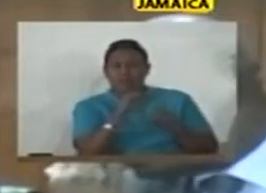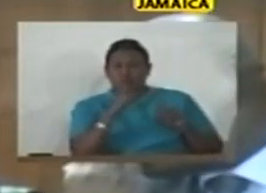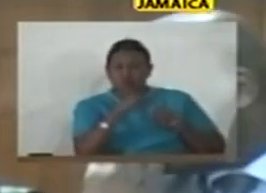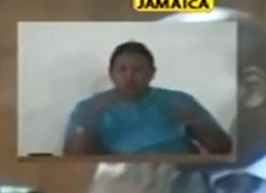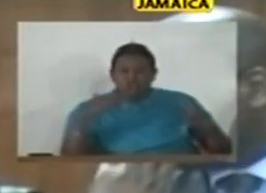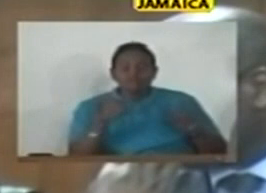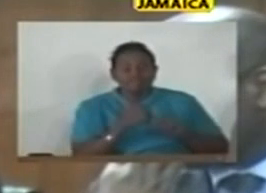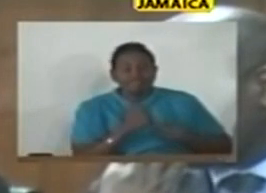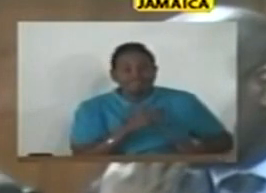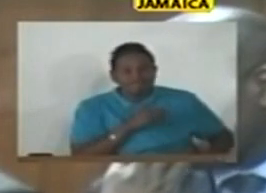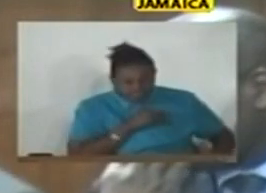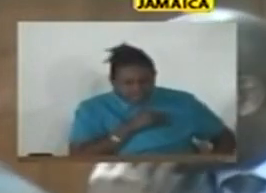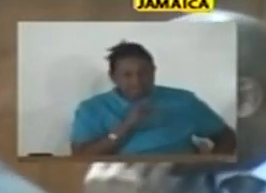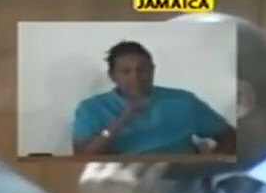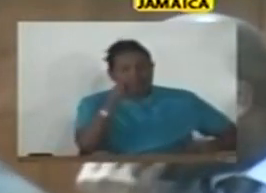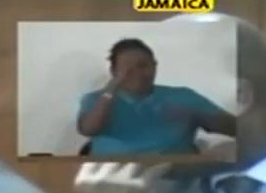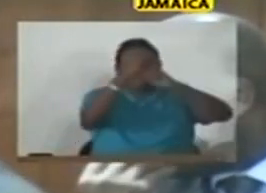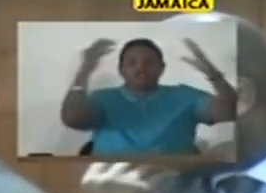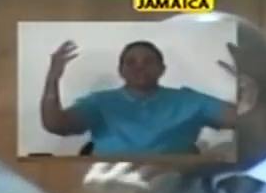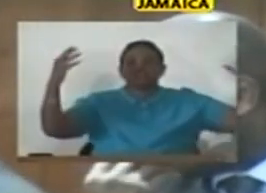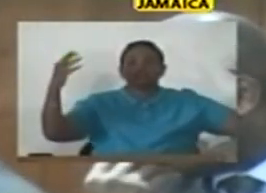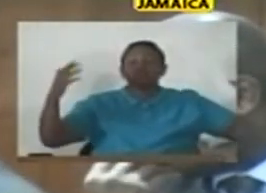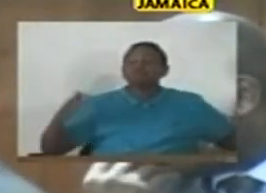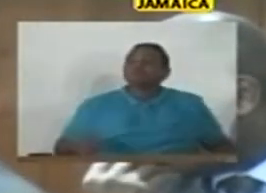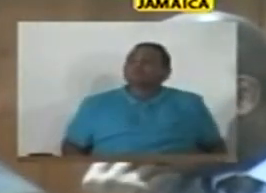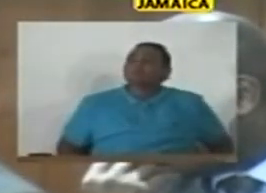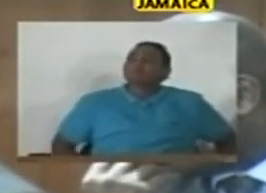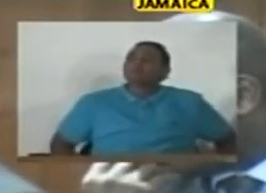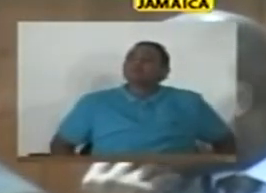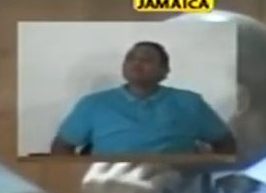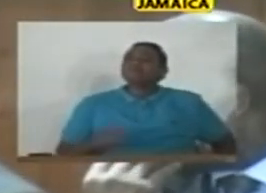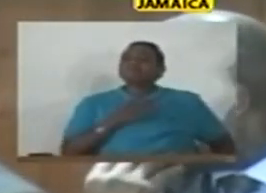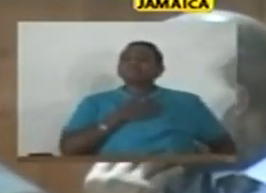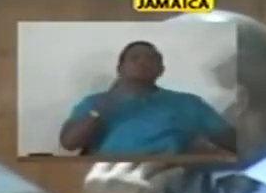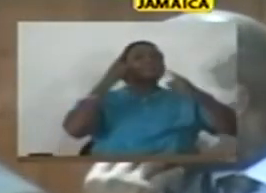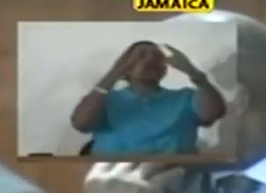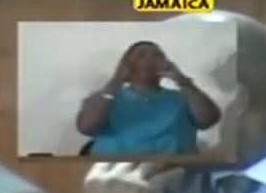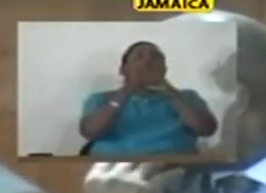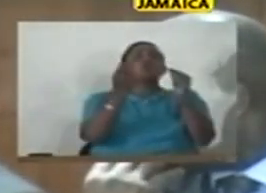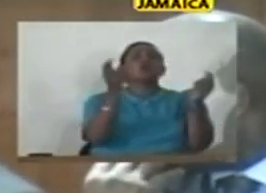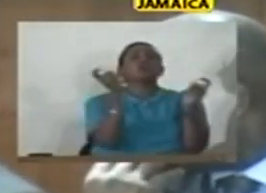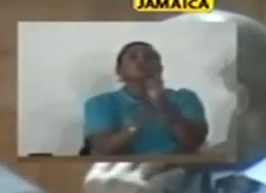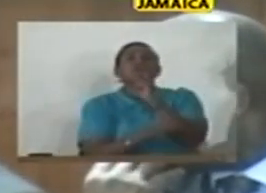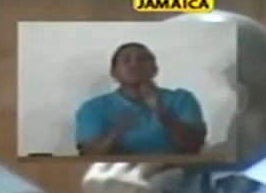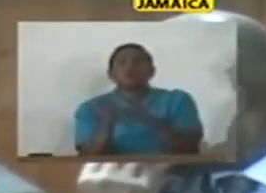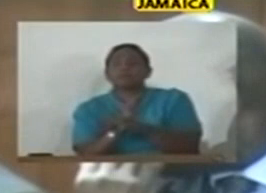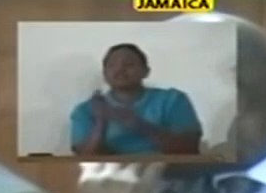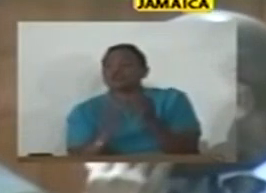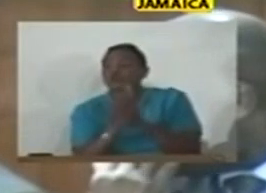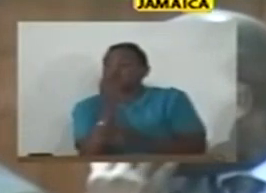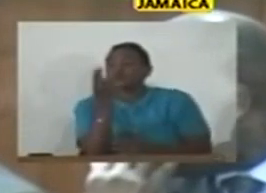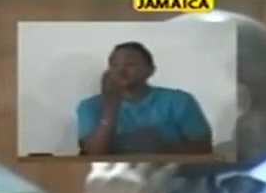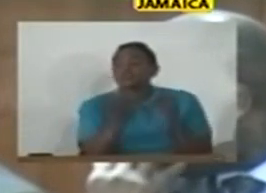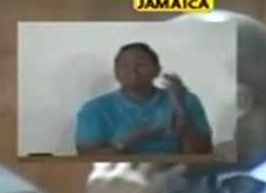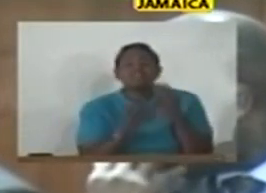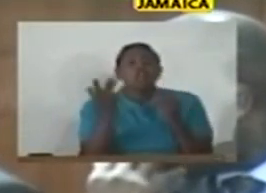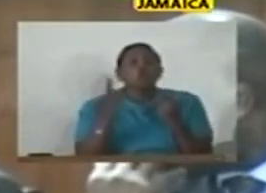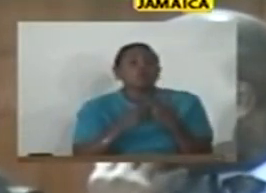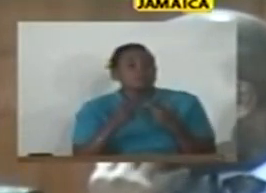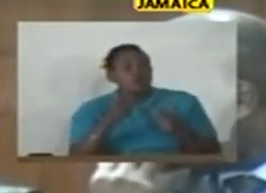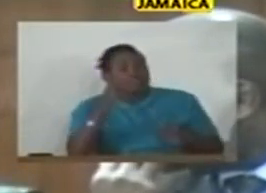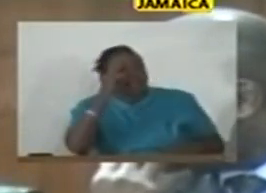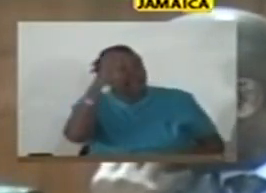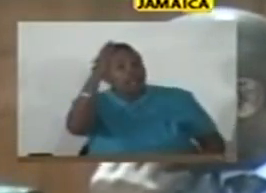bought into this vision. Mr. Speaker, my aim is to transform the ministry through the use of technology and